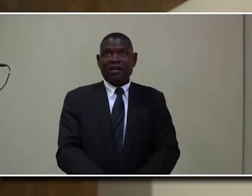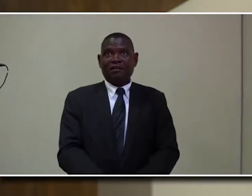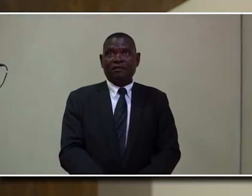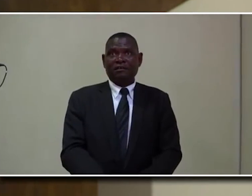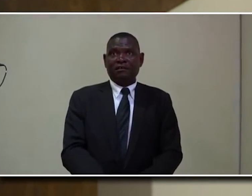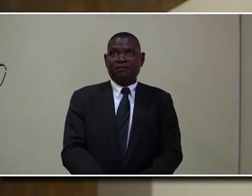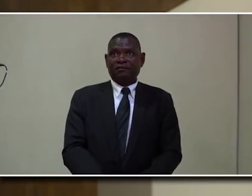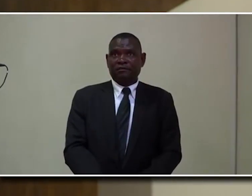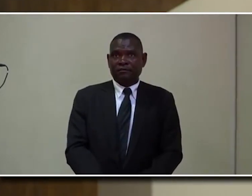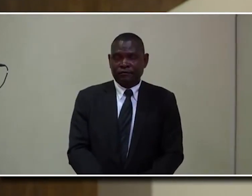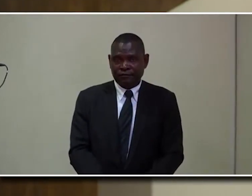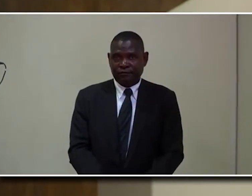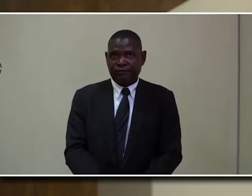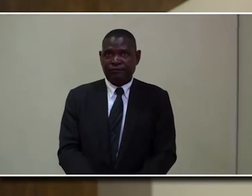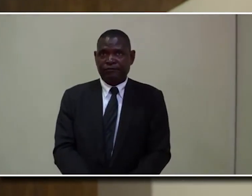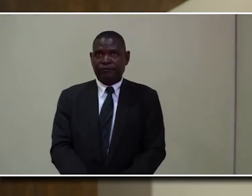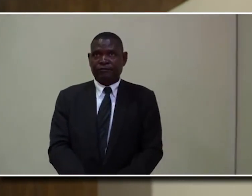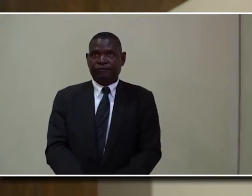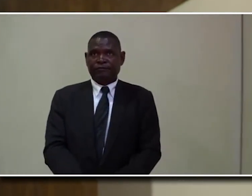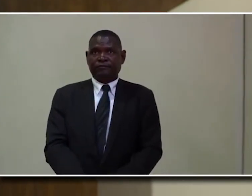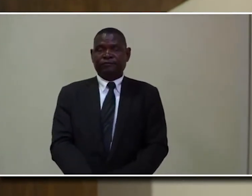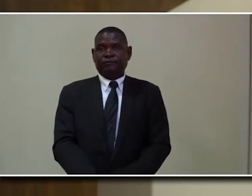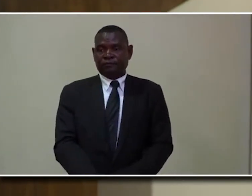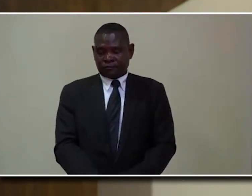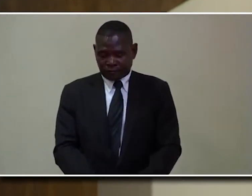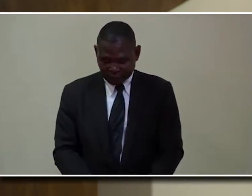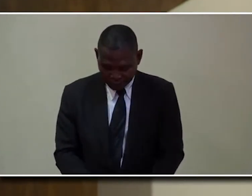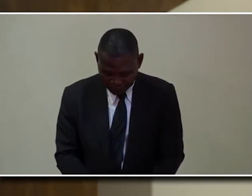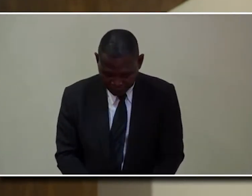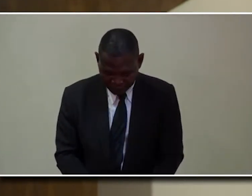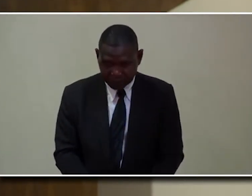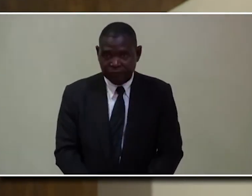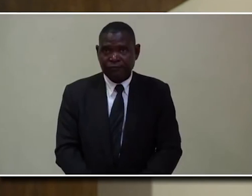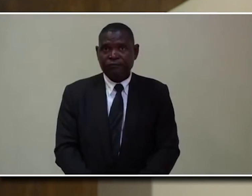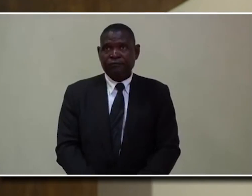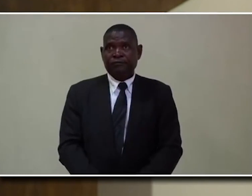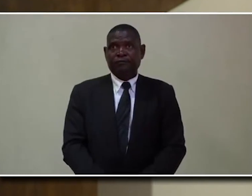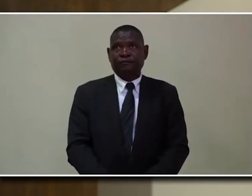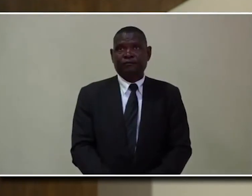Then the orchestra will play, "The Lord Shall Come."